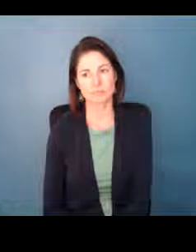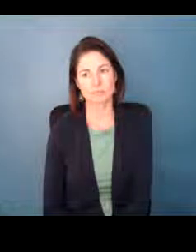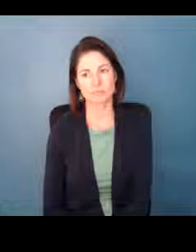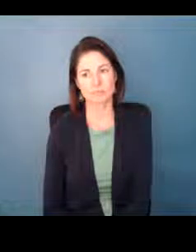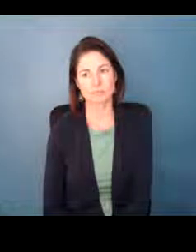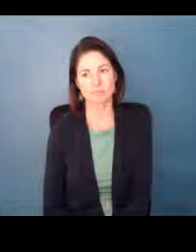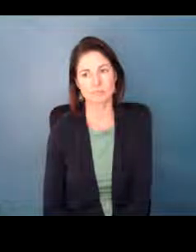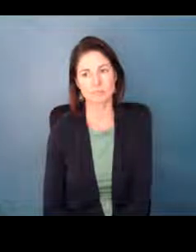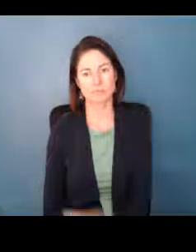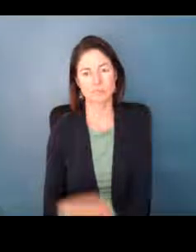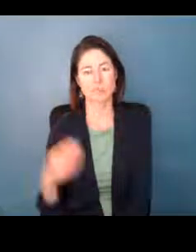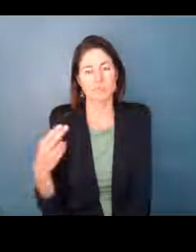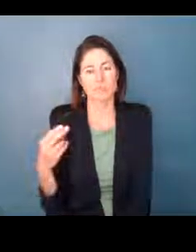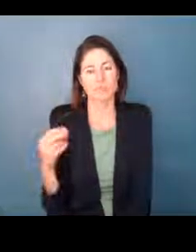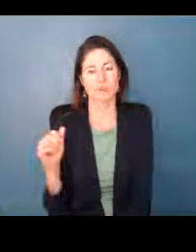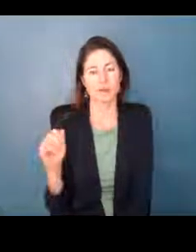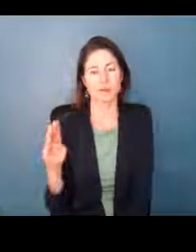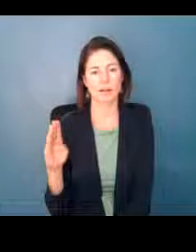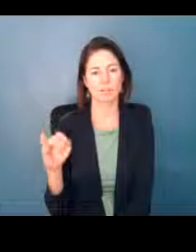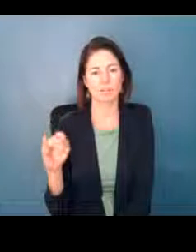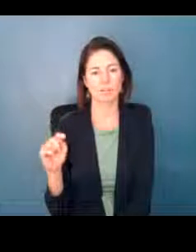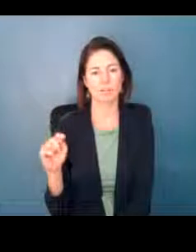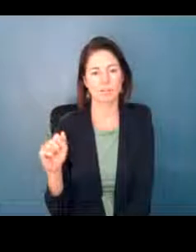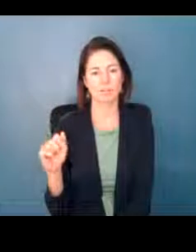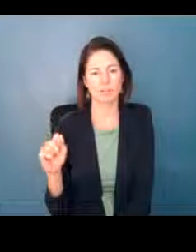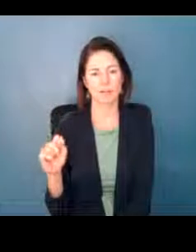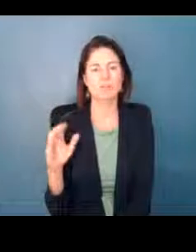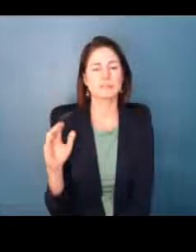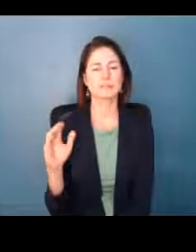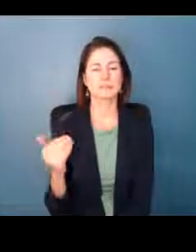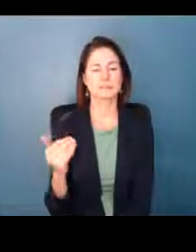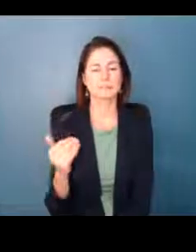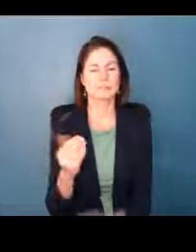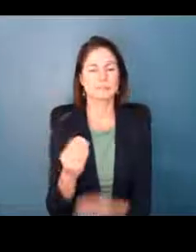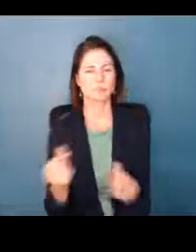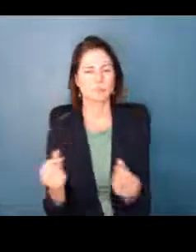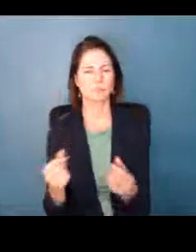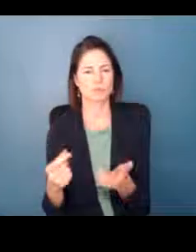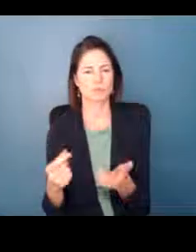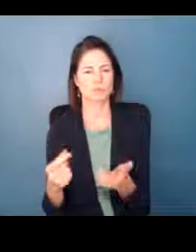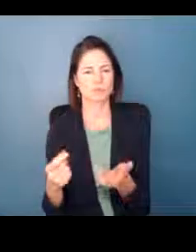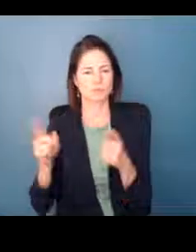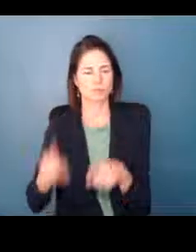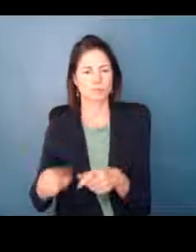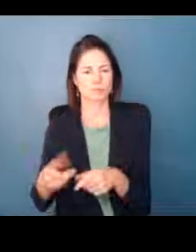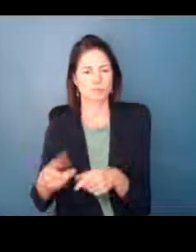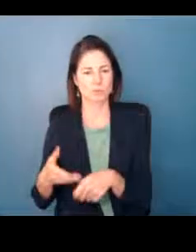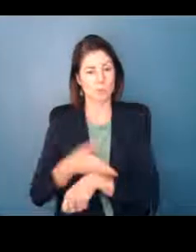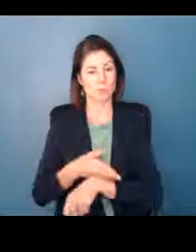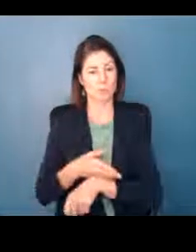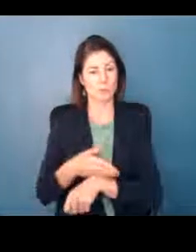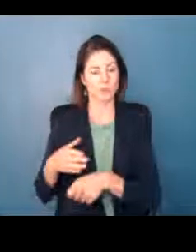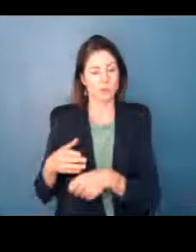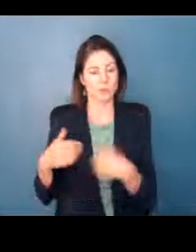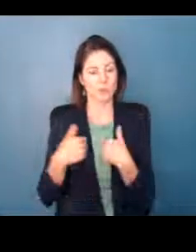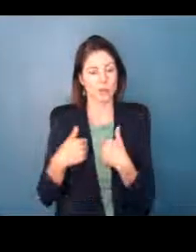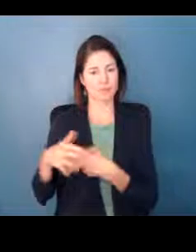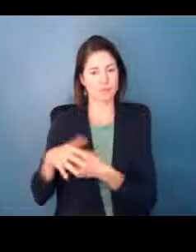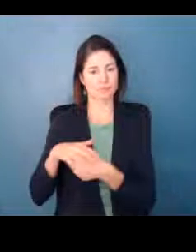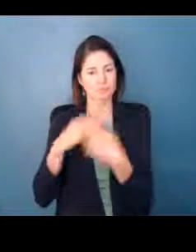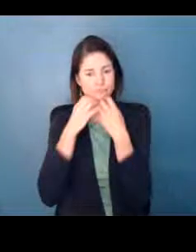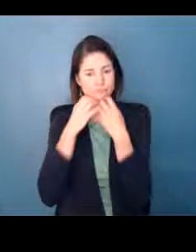was negotiated was to actually improve the habitat for the creek tremendously, right? I mean,